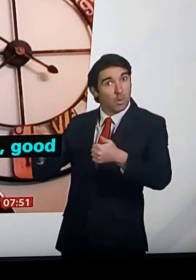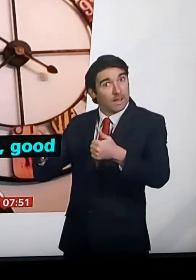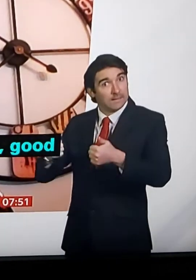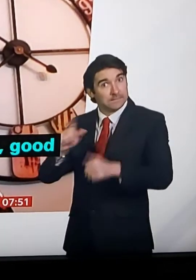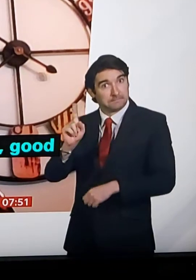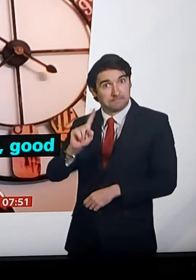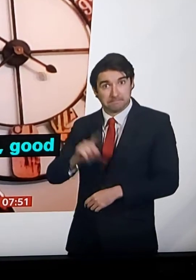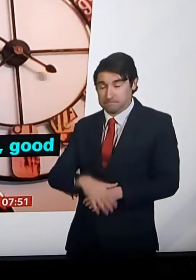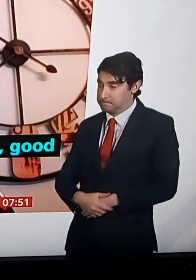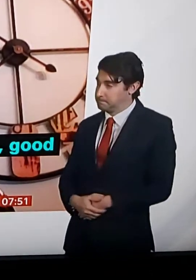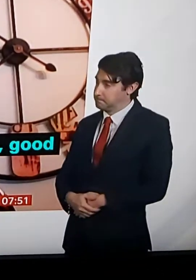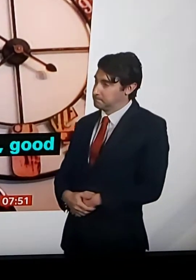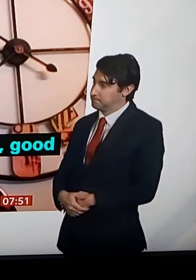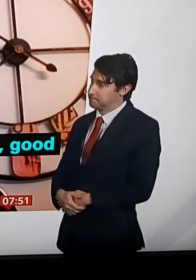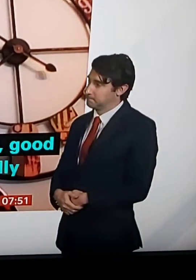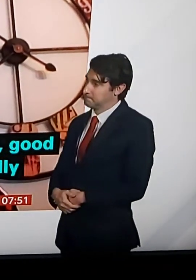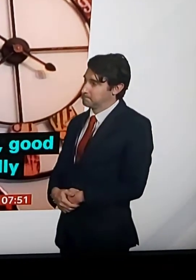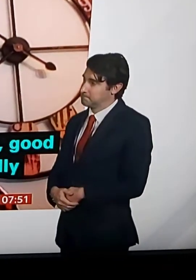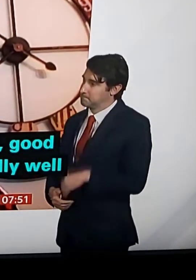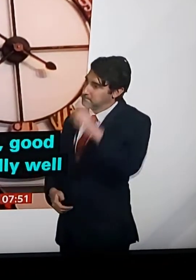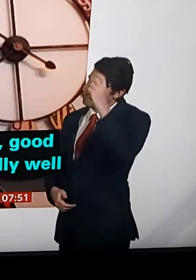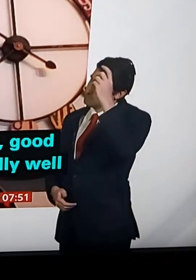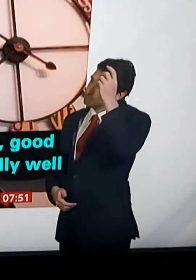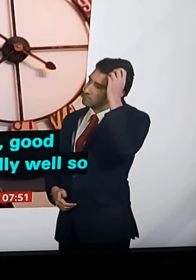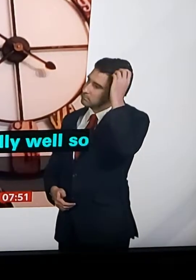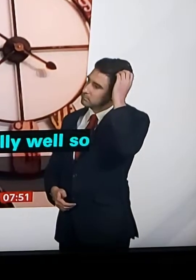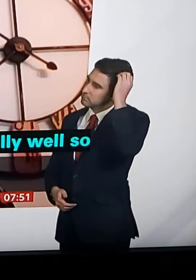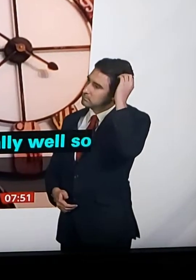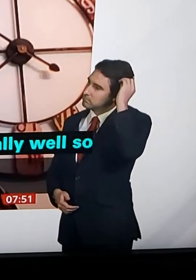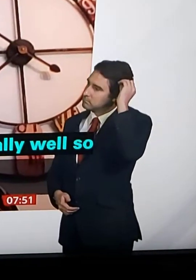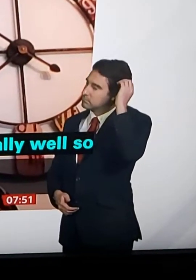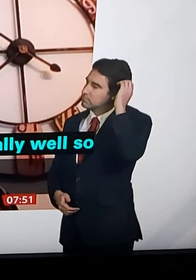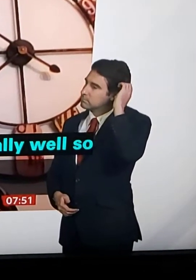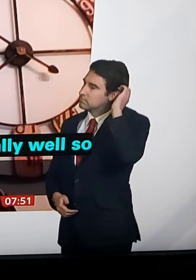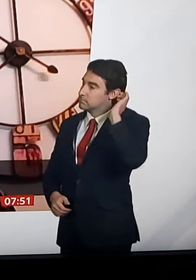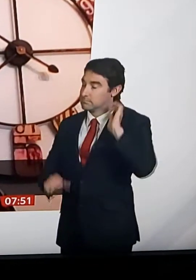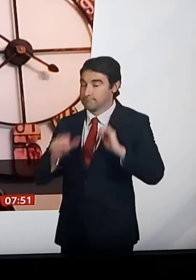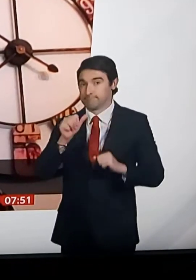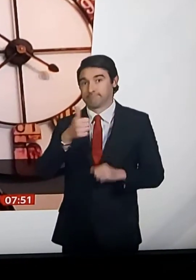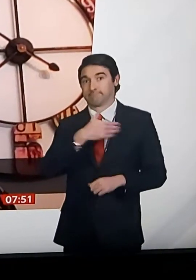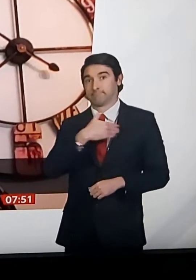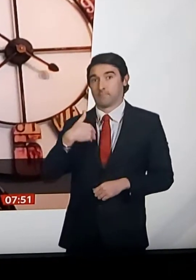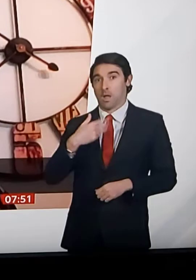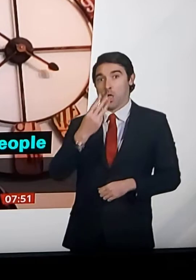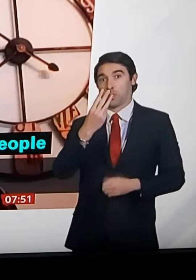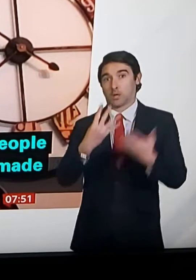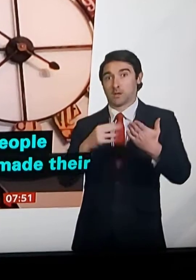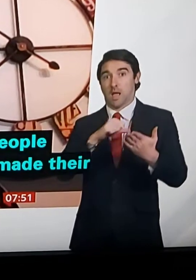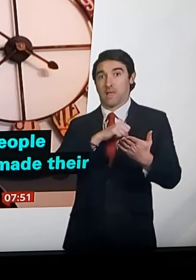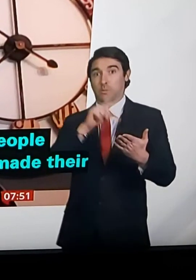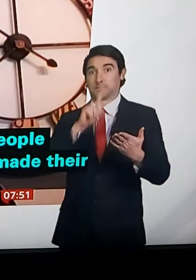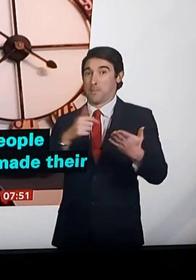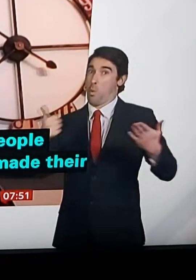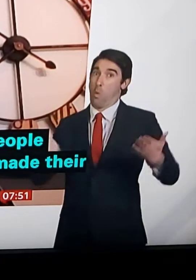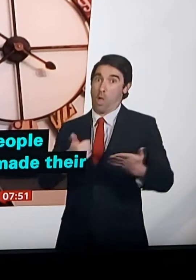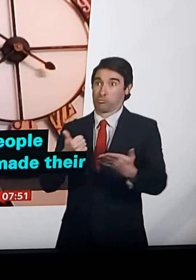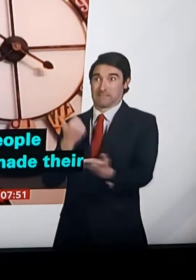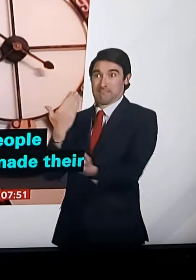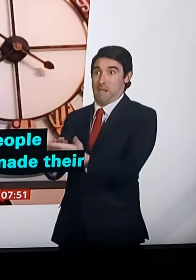really well so far this morning. 39,000 people have already successfully made their claims. So a fantastic start through our